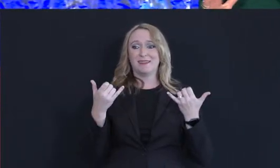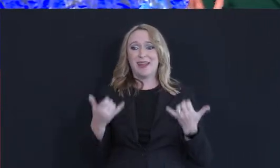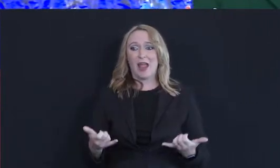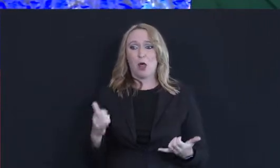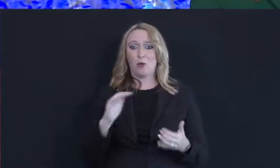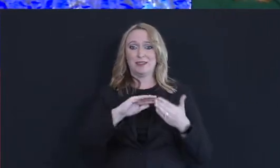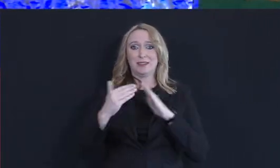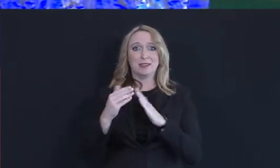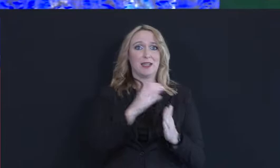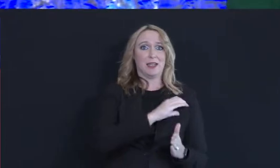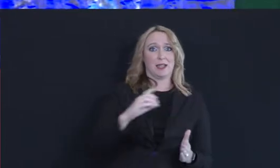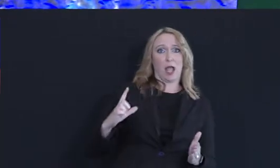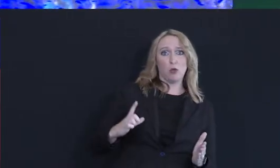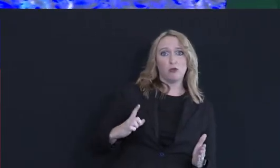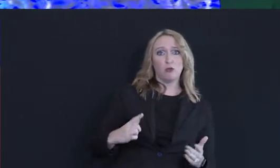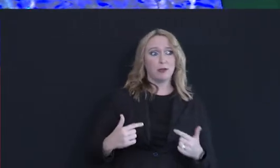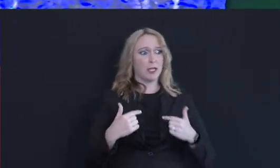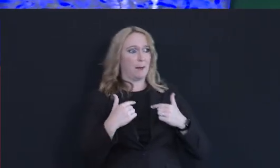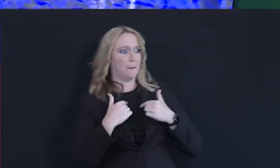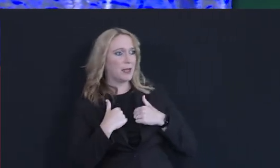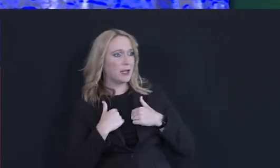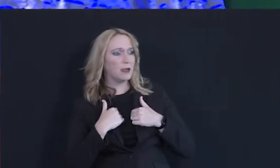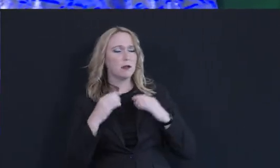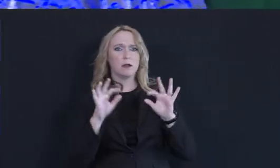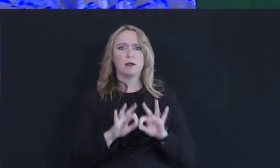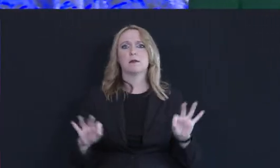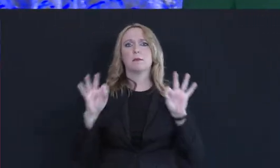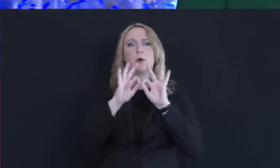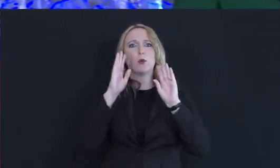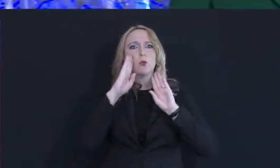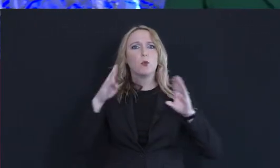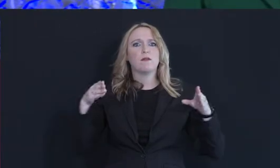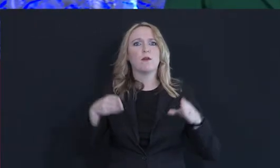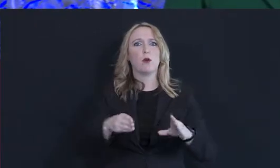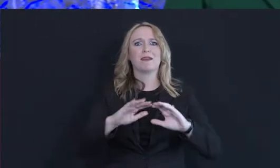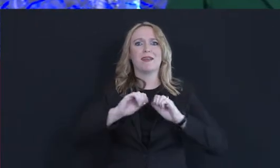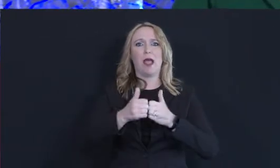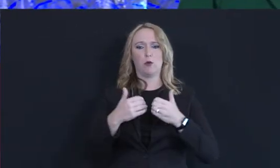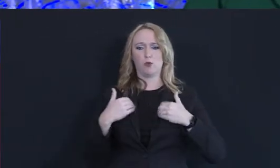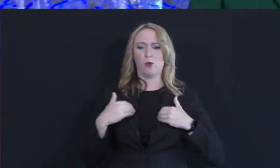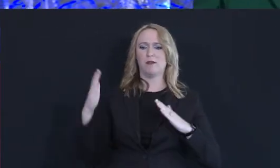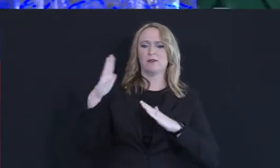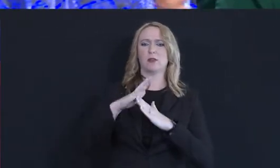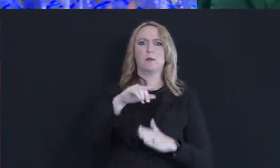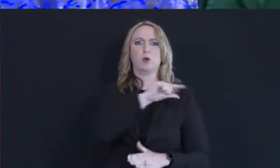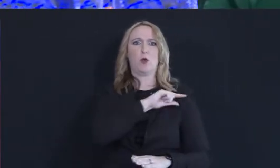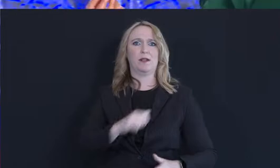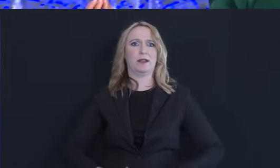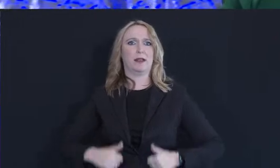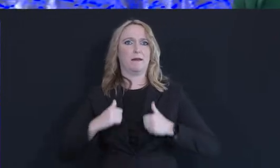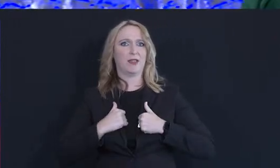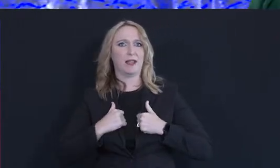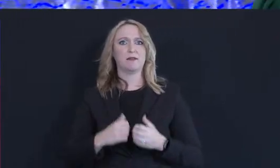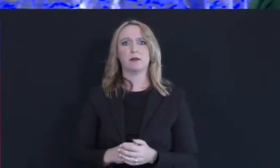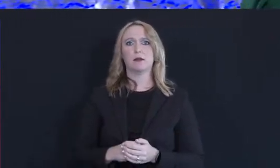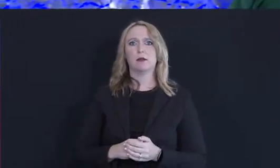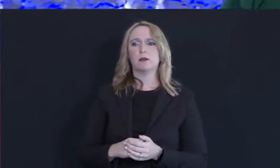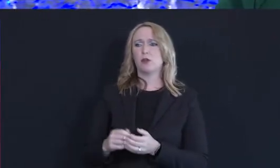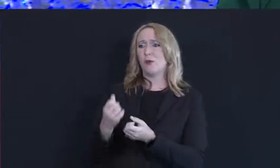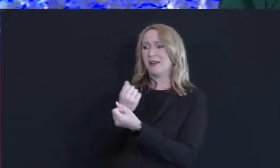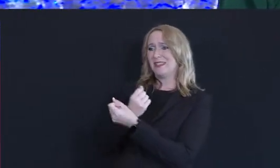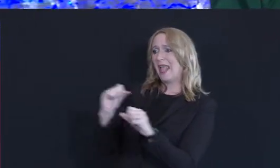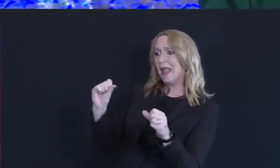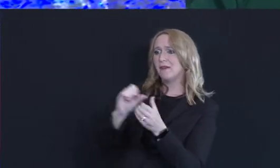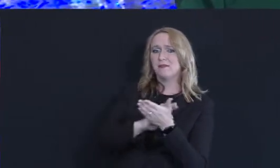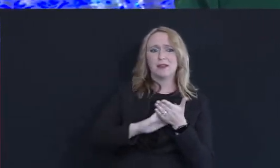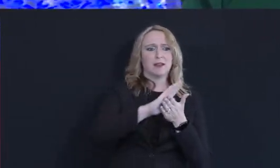imperative that we focus on how to build a world-class quality of life so how do we create safer and cleaner neighborhoods